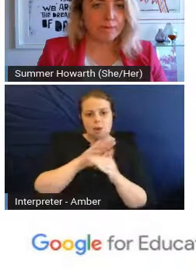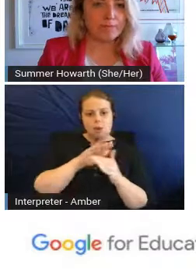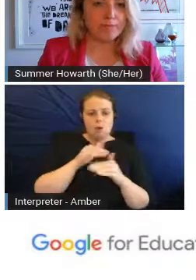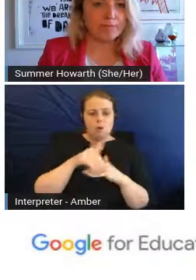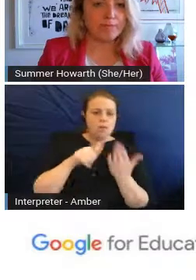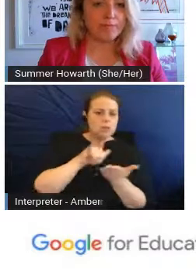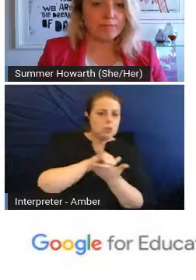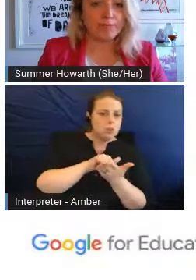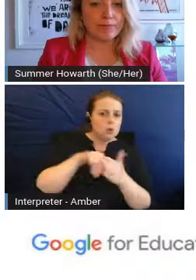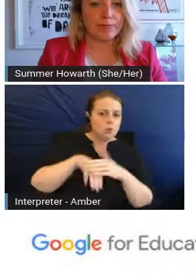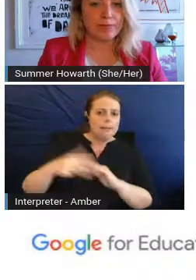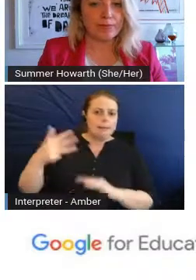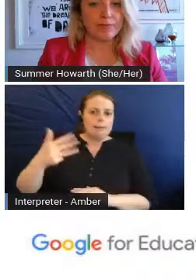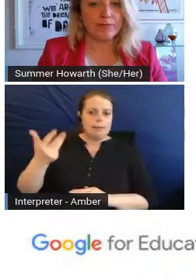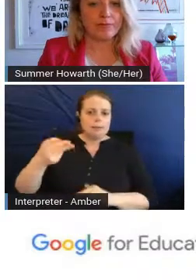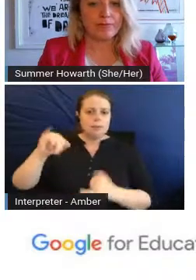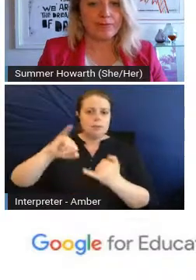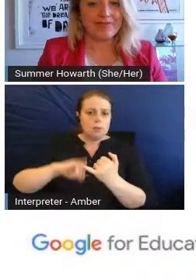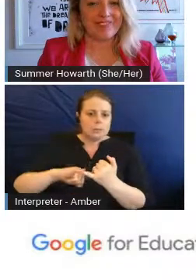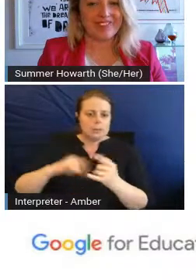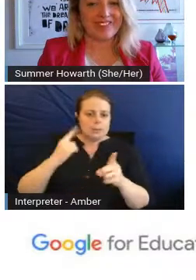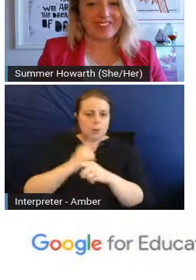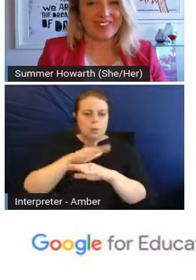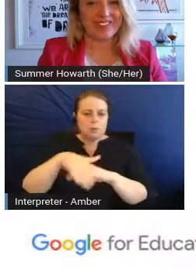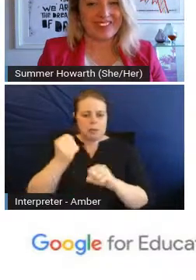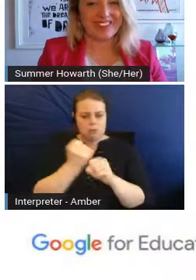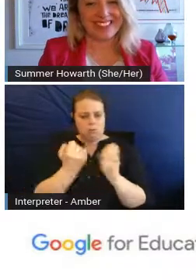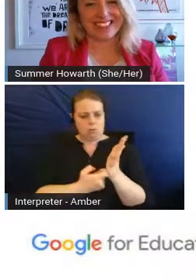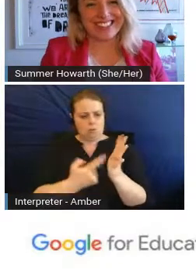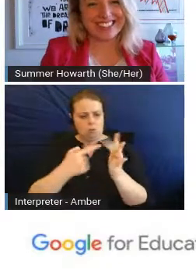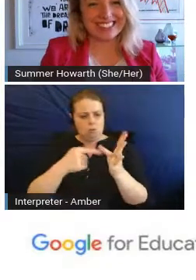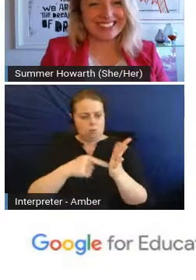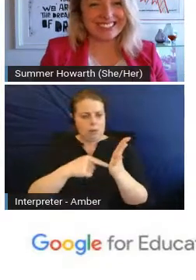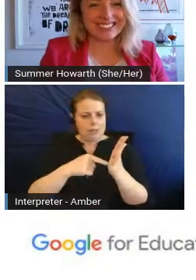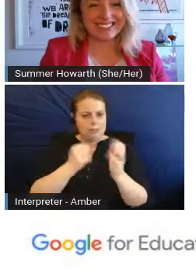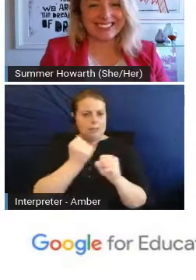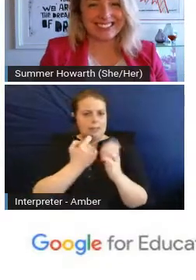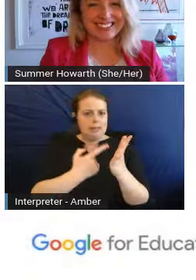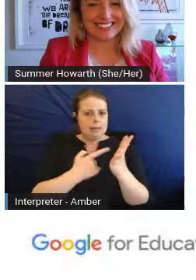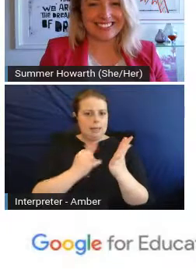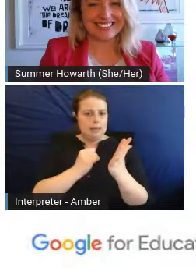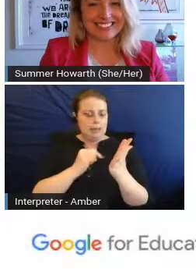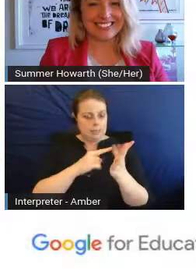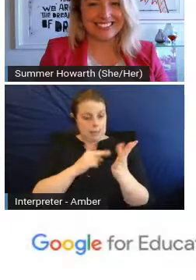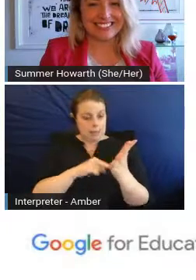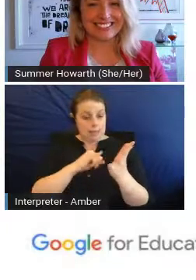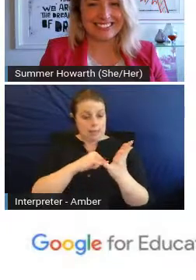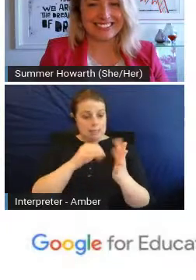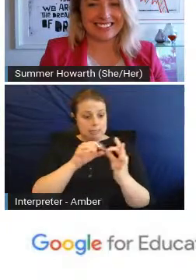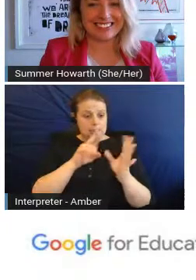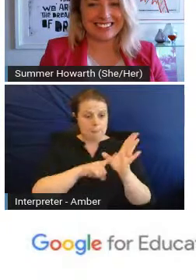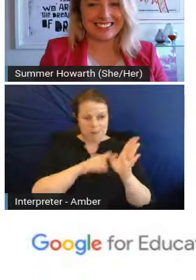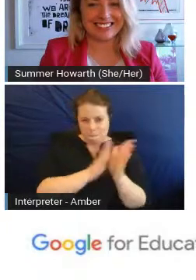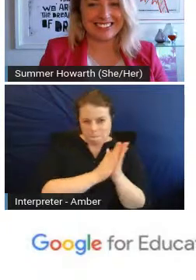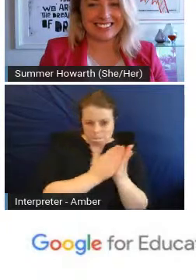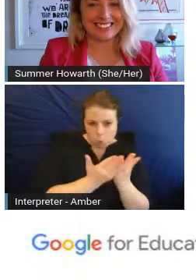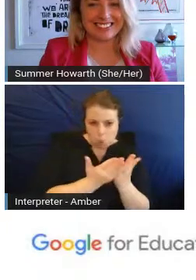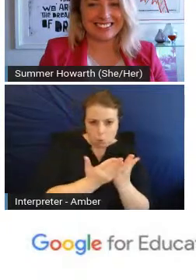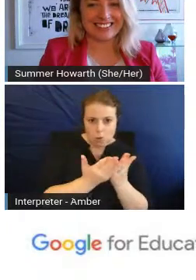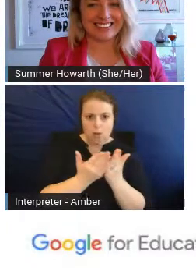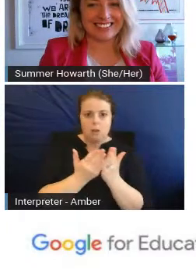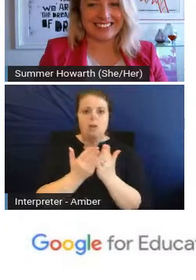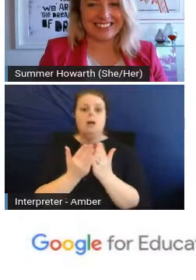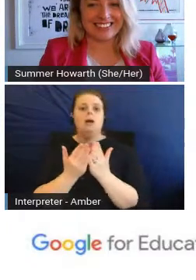know, accessing the Great Gatsby, the Harlem Renaissance, you know, the building of the Empire State Building, whatever it might